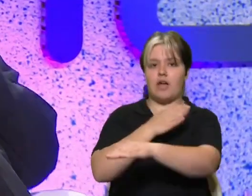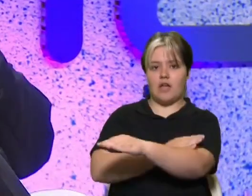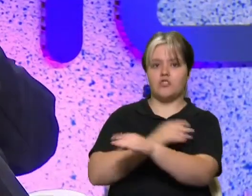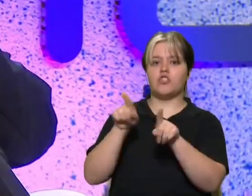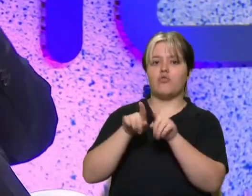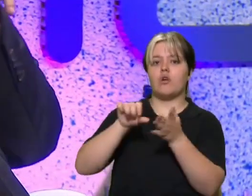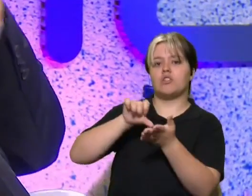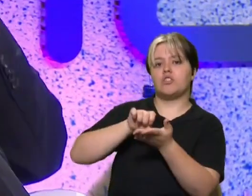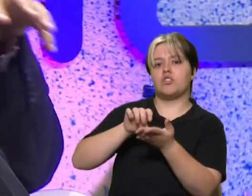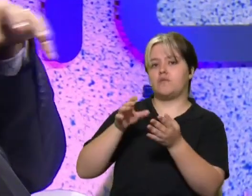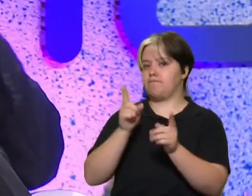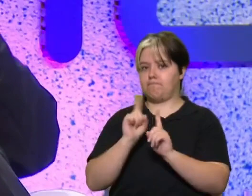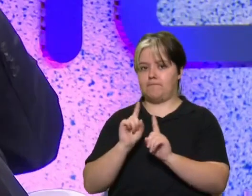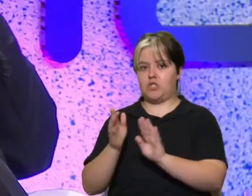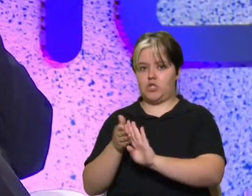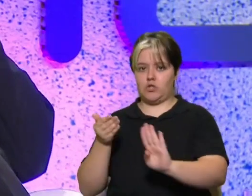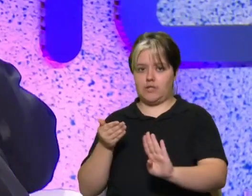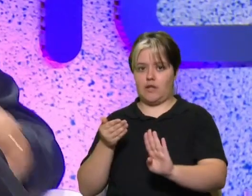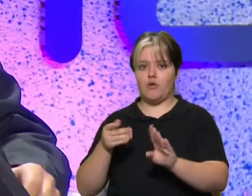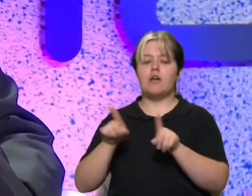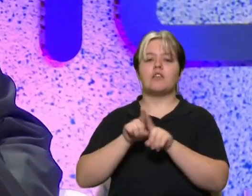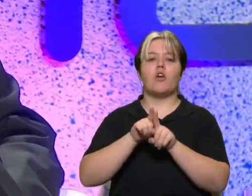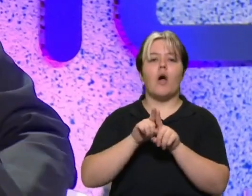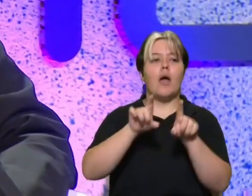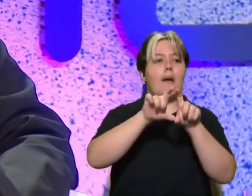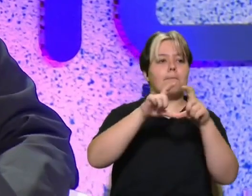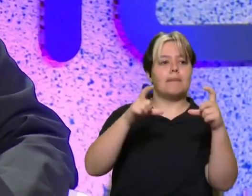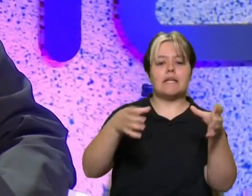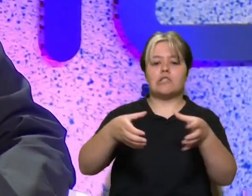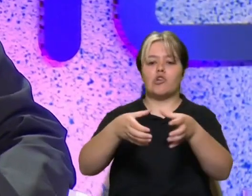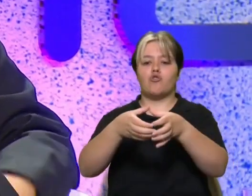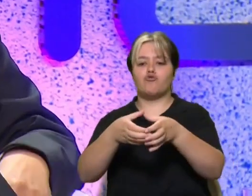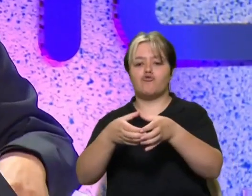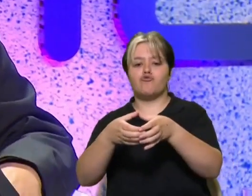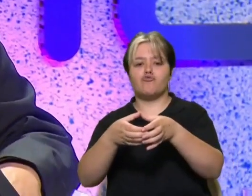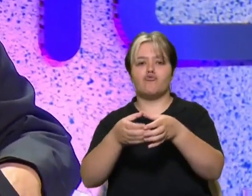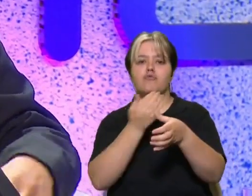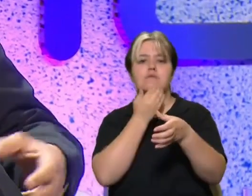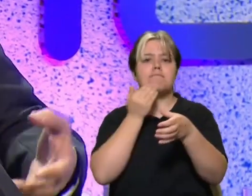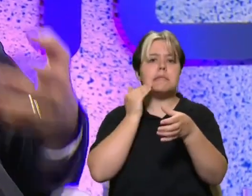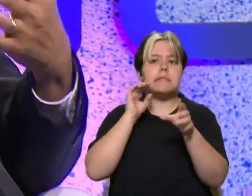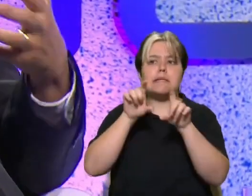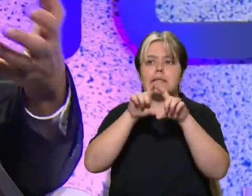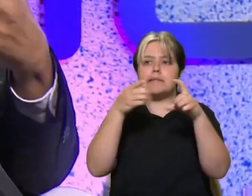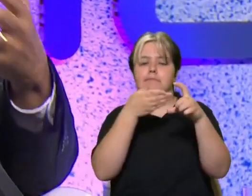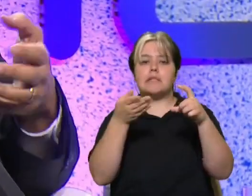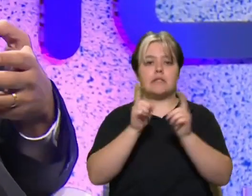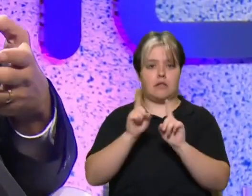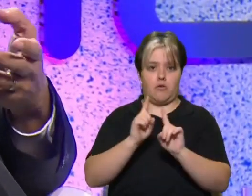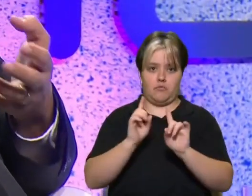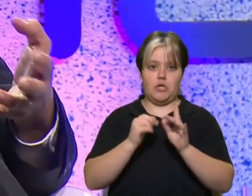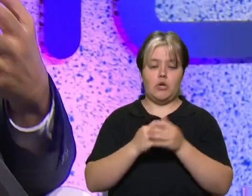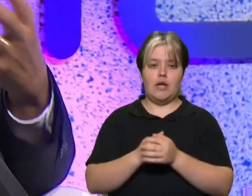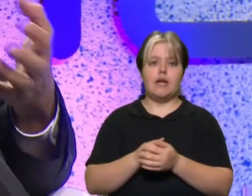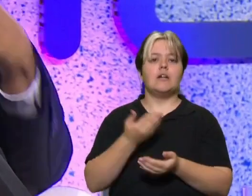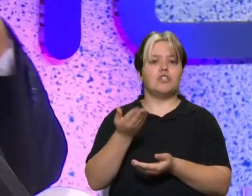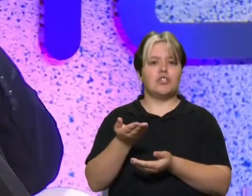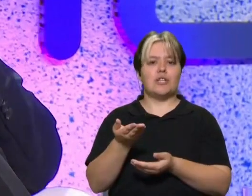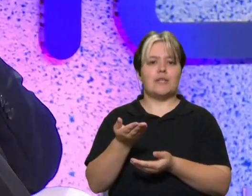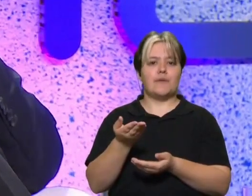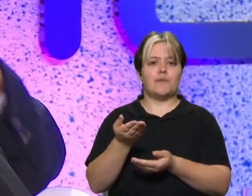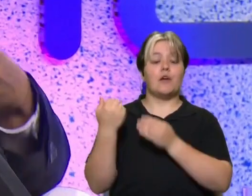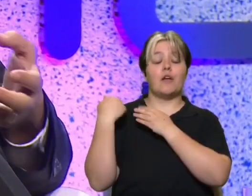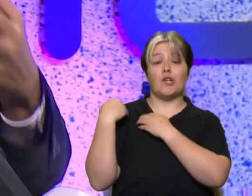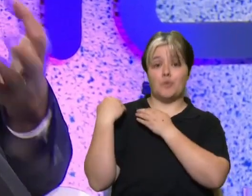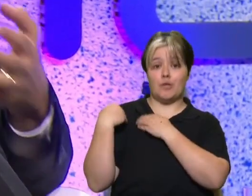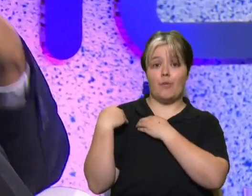And decentralization, we just don't depend on one company. We're speaking about faster communities.